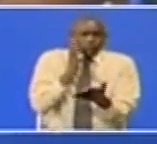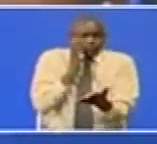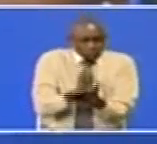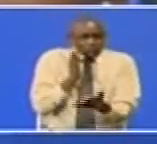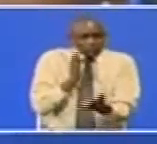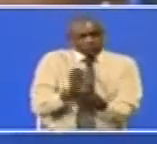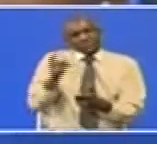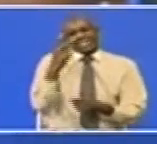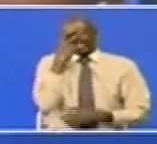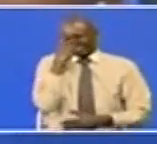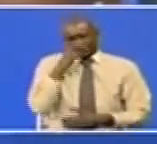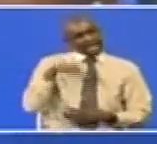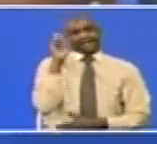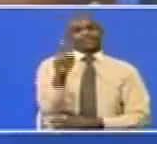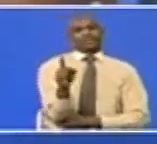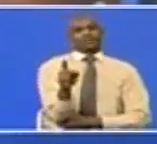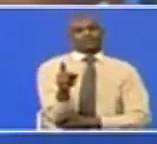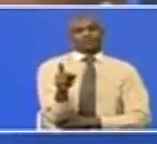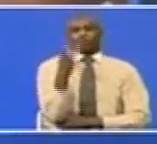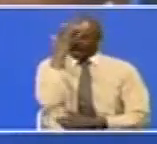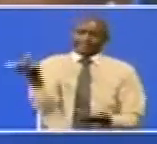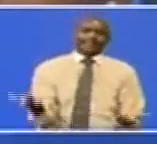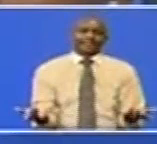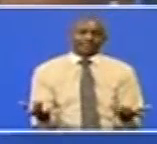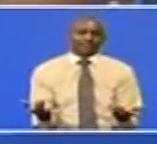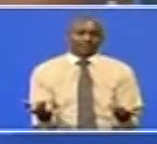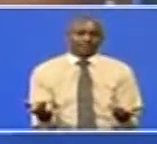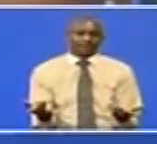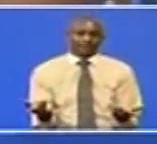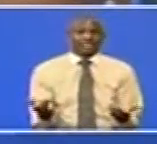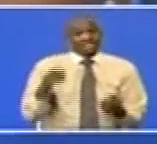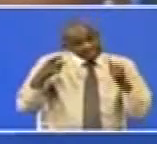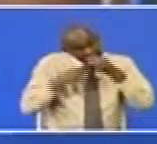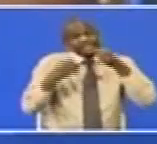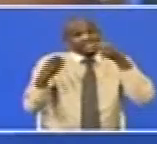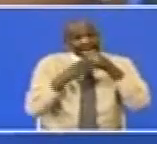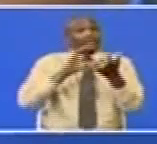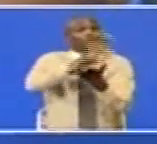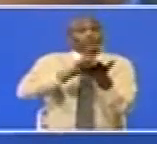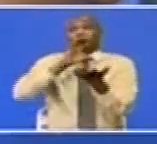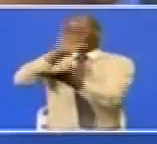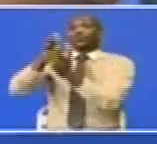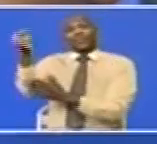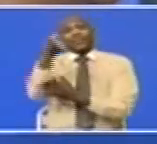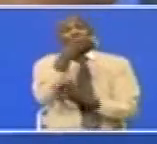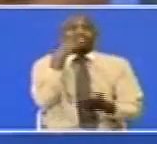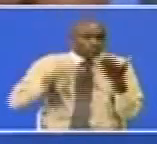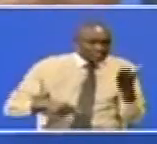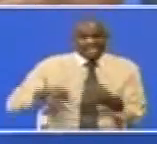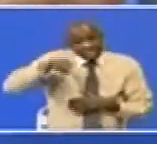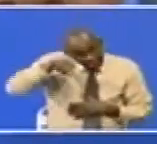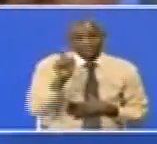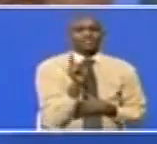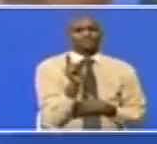is indeed a fact, as I've told you. You ask yourself why. And then there are 69 constituencies ambazo walikuwa nasema